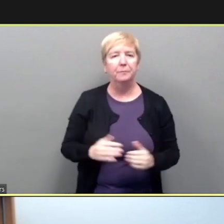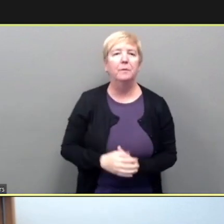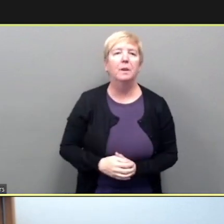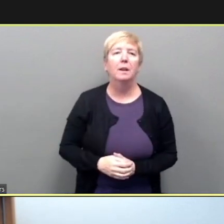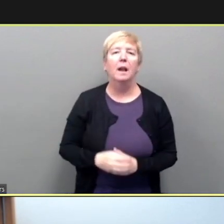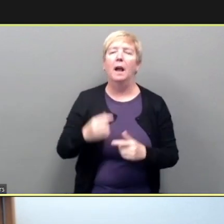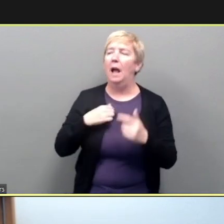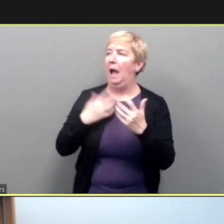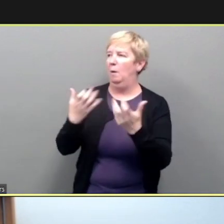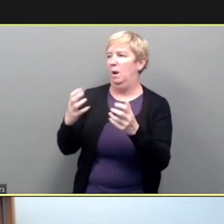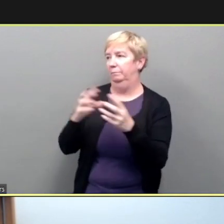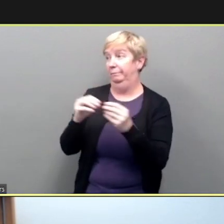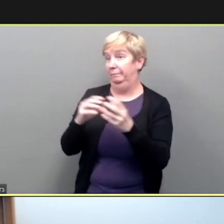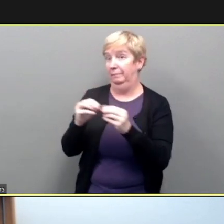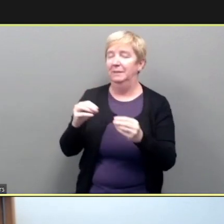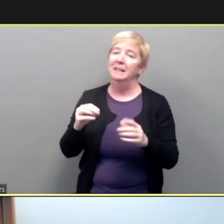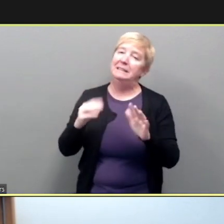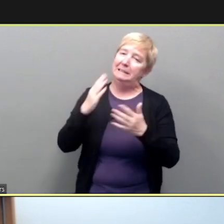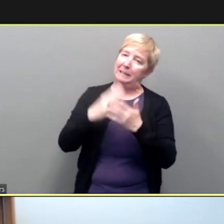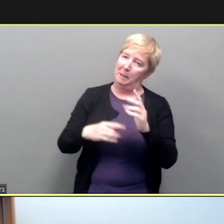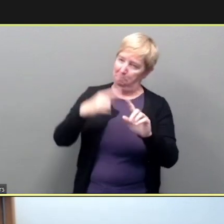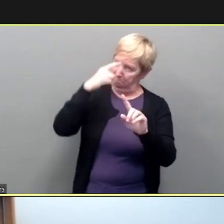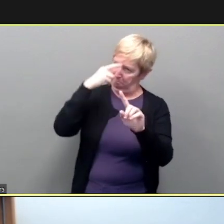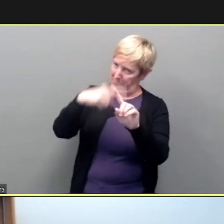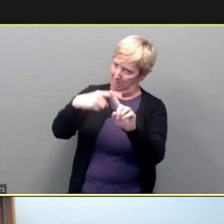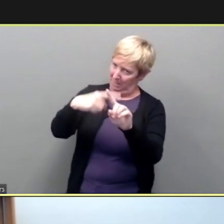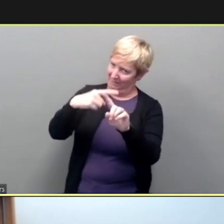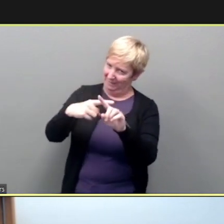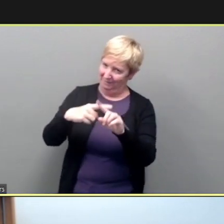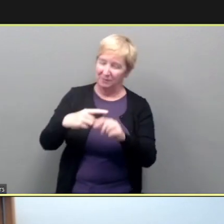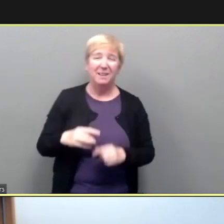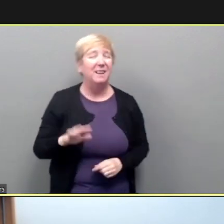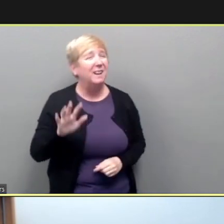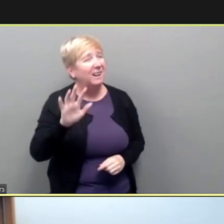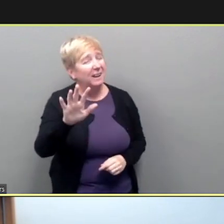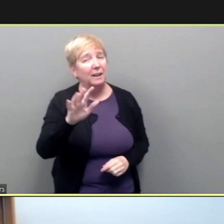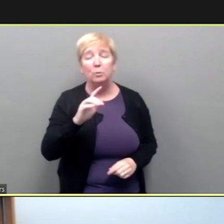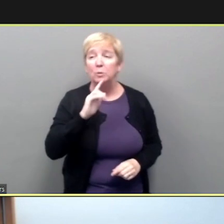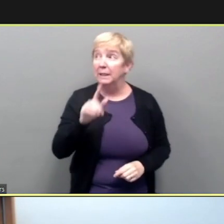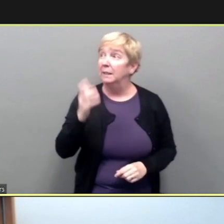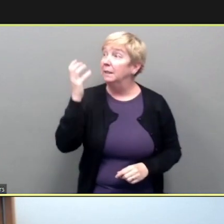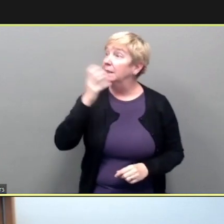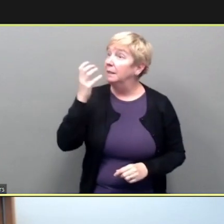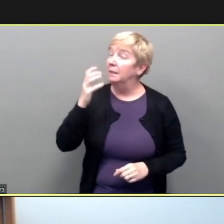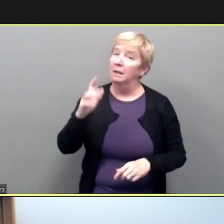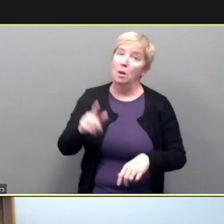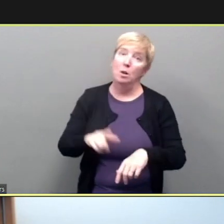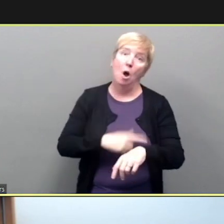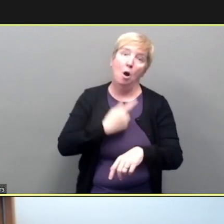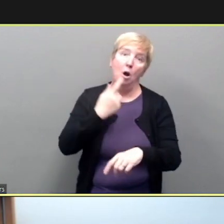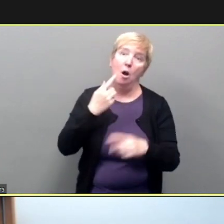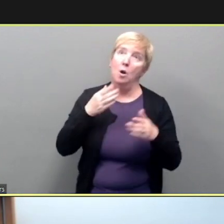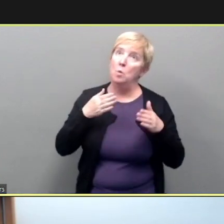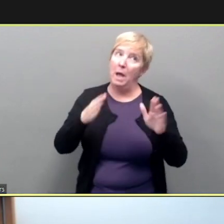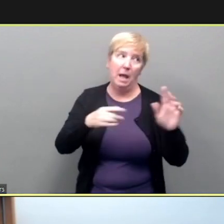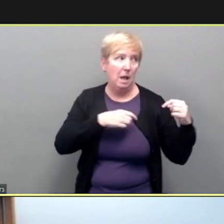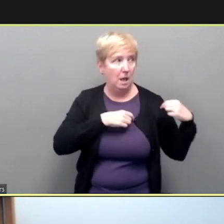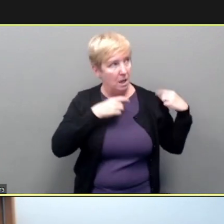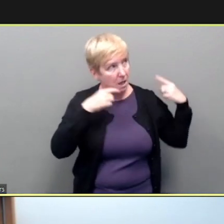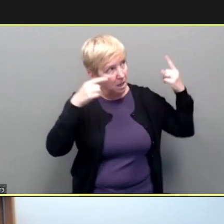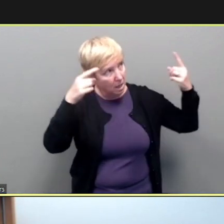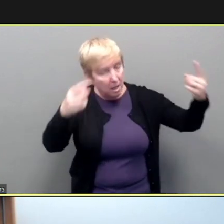do want to mention some reasons for optimism. We have come a really long way in this pandemic. Obviously,